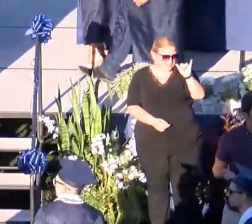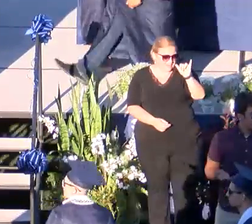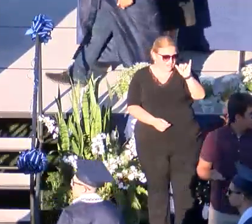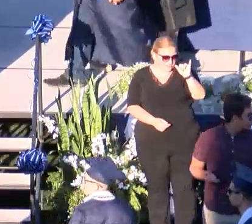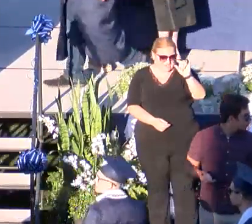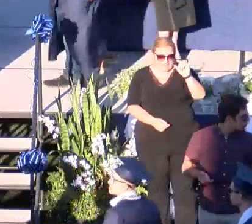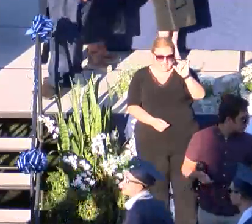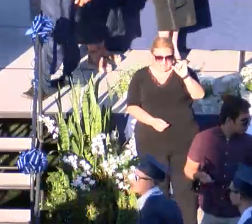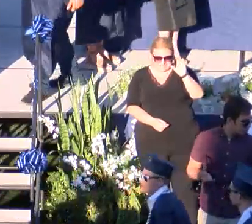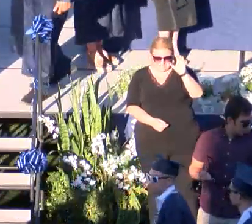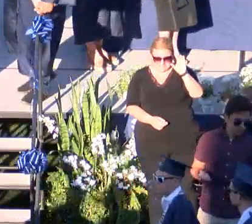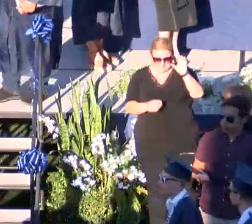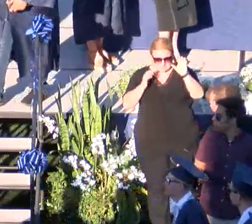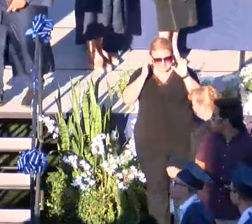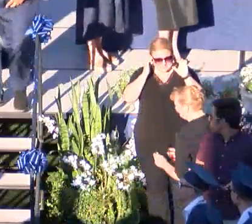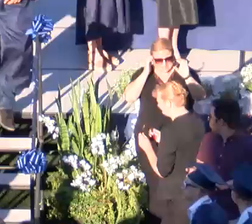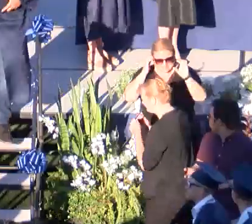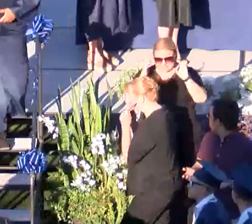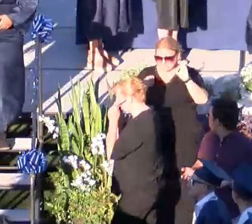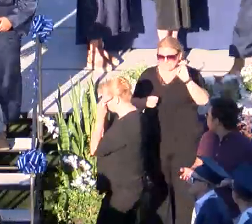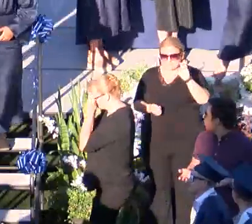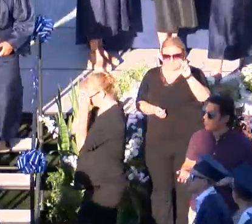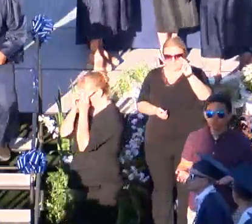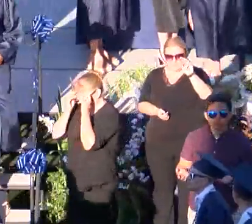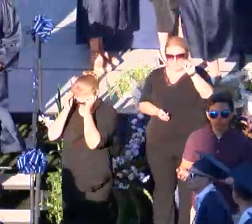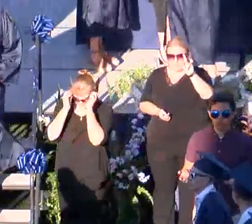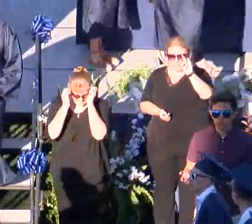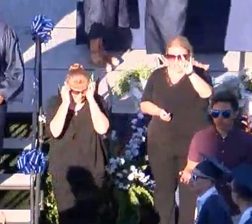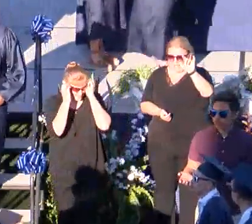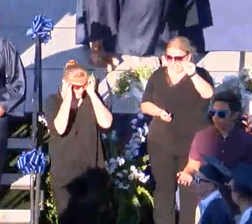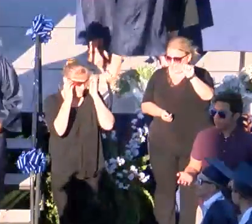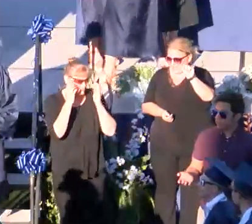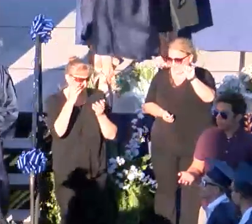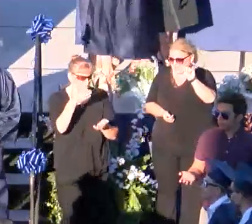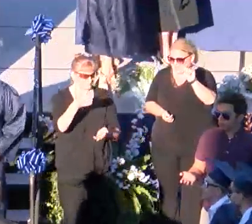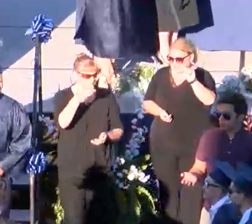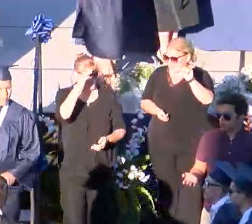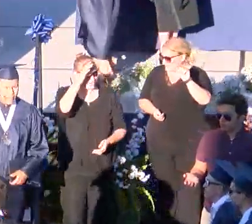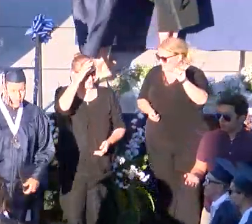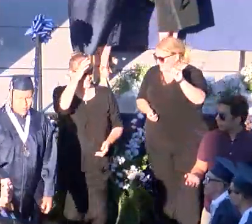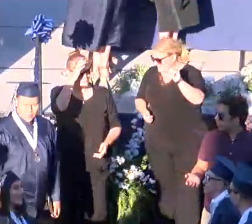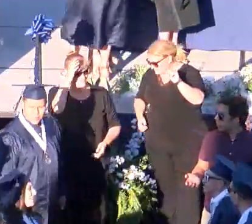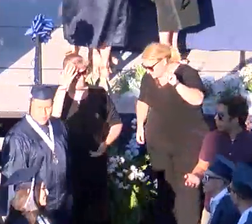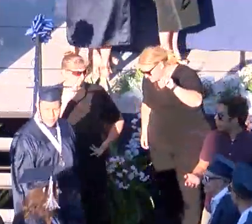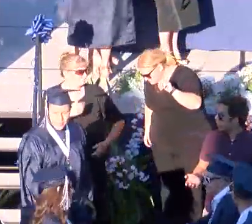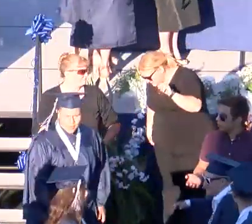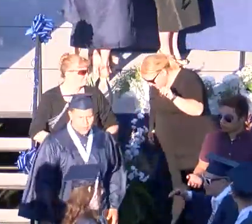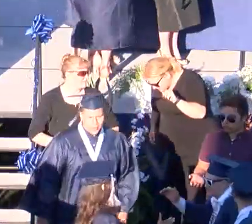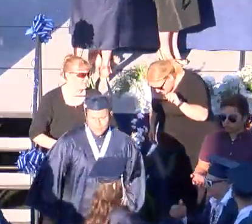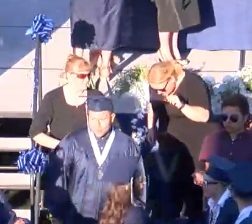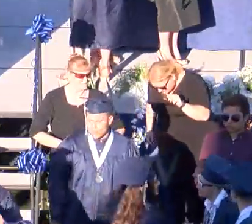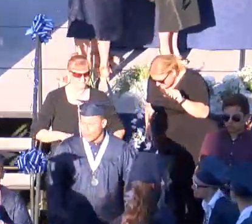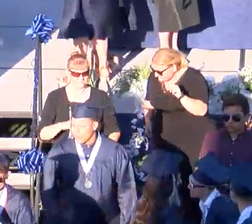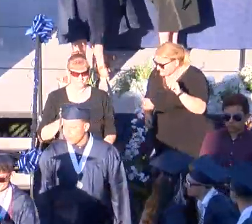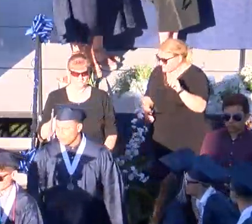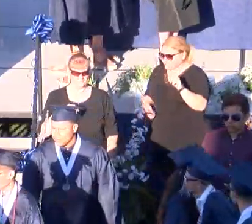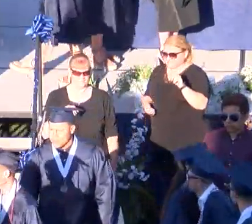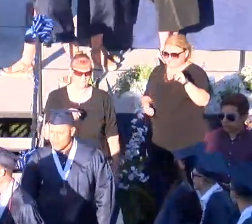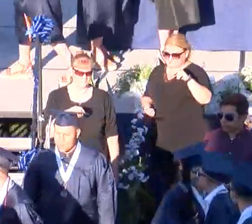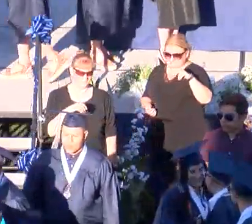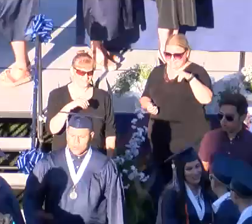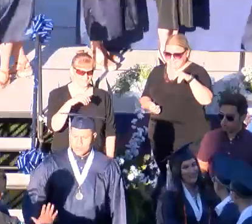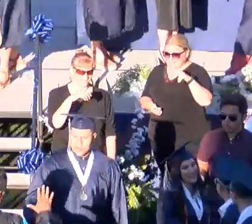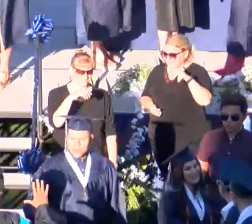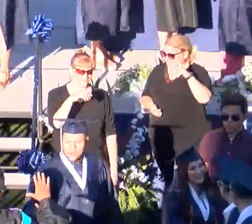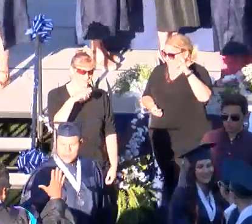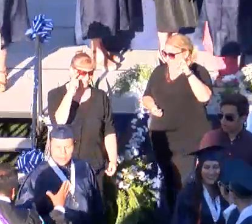Christensen. Michaela Burton. Emily McCullum. Palmer Flippo.